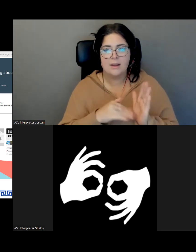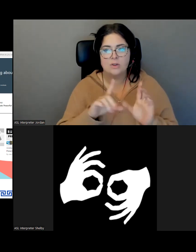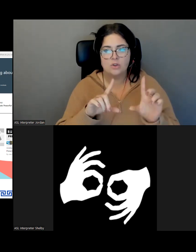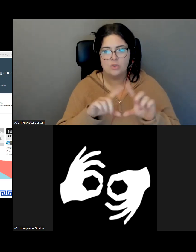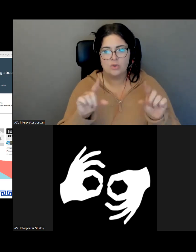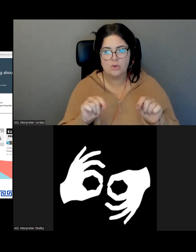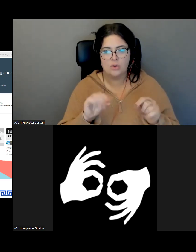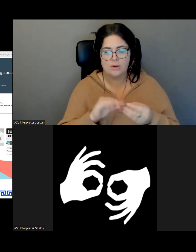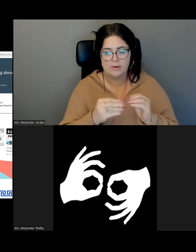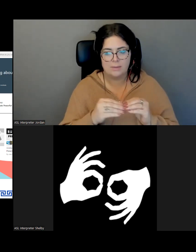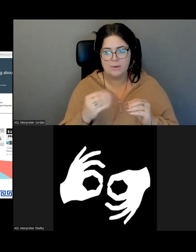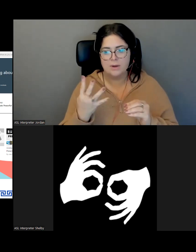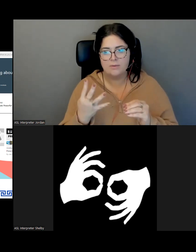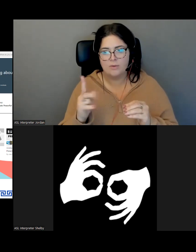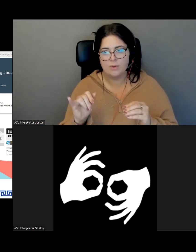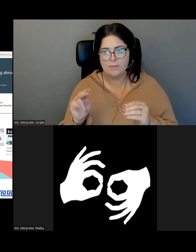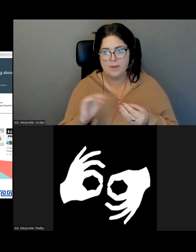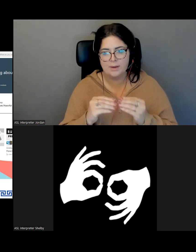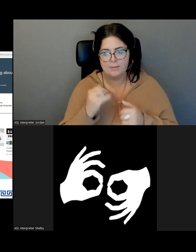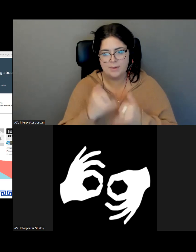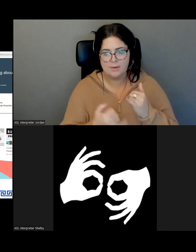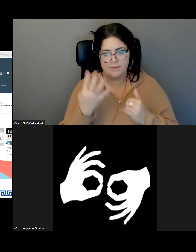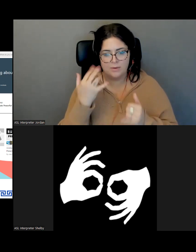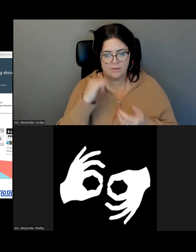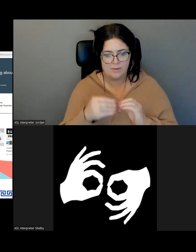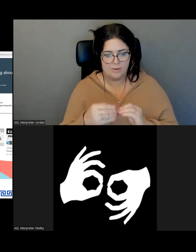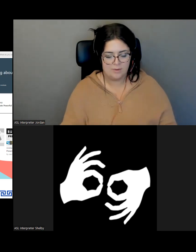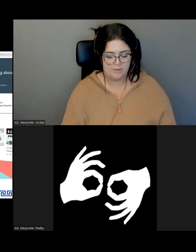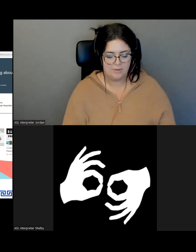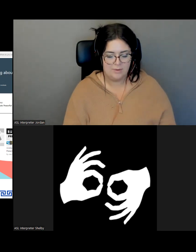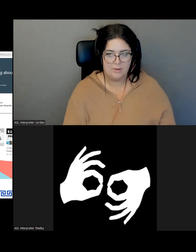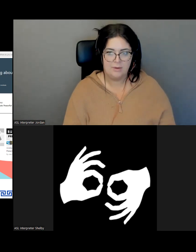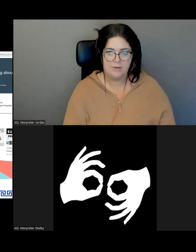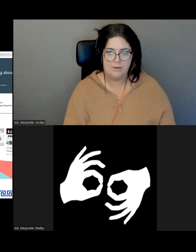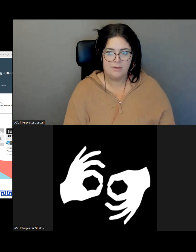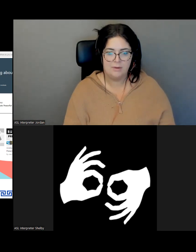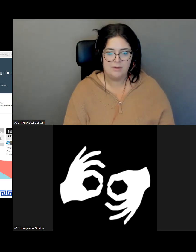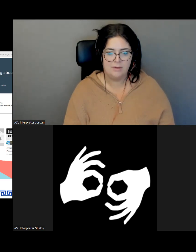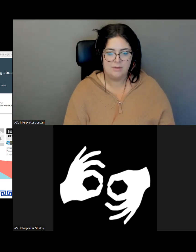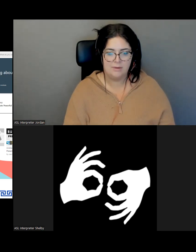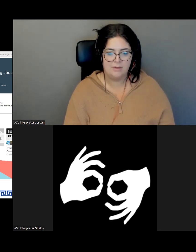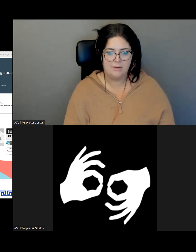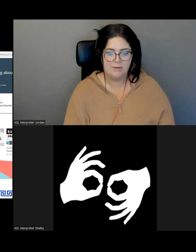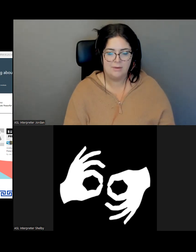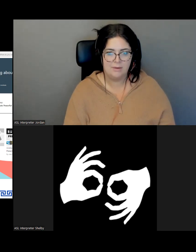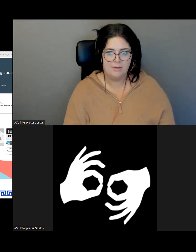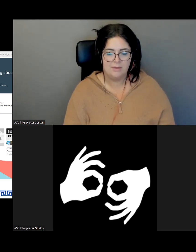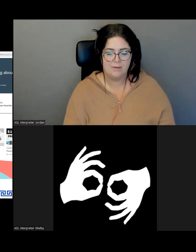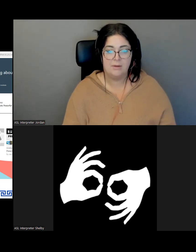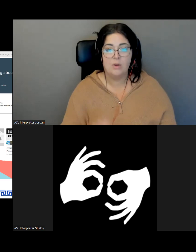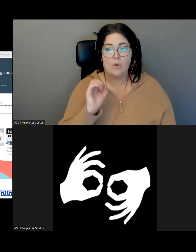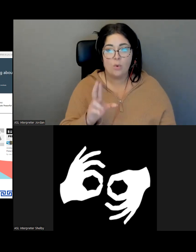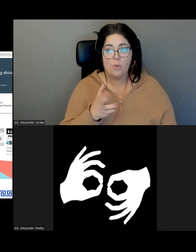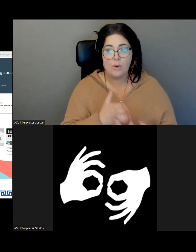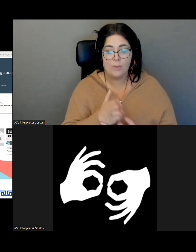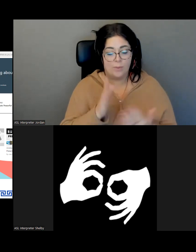and 4-digit PIN, which is the last 4 digits of your phone number. There's another way that you can also do it is by your mobile device, so maybe